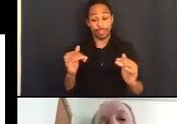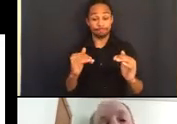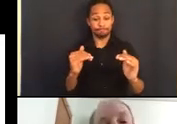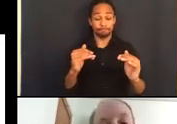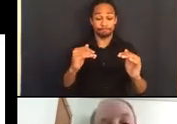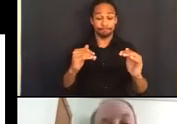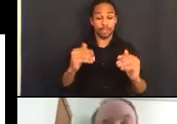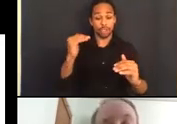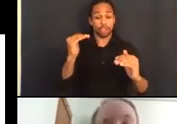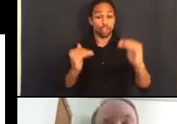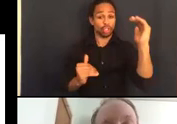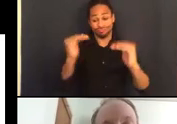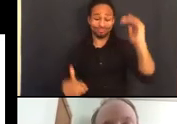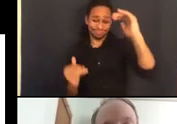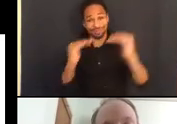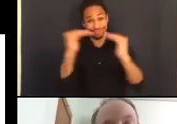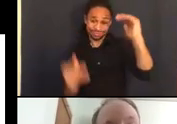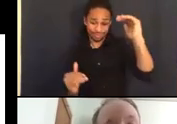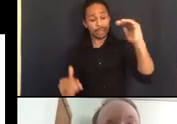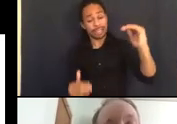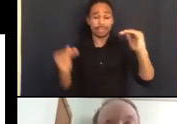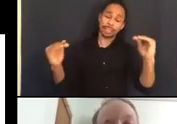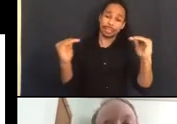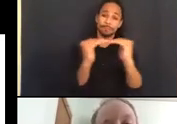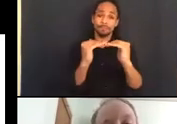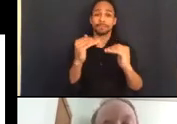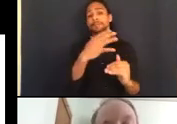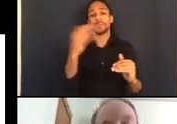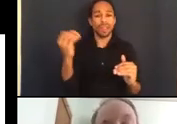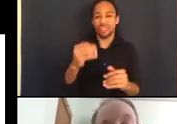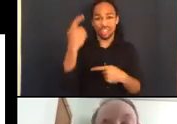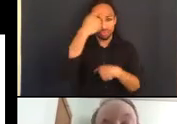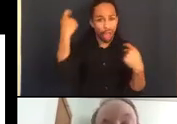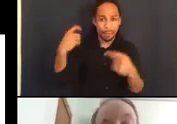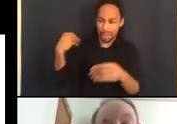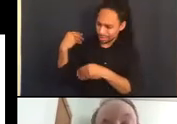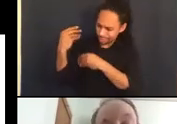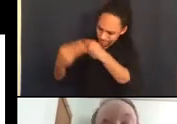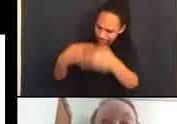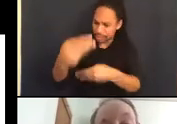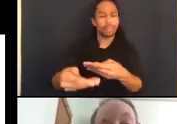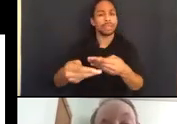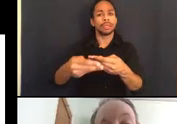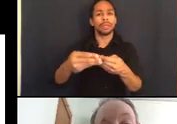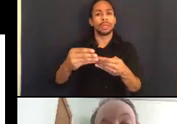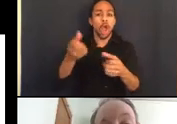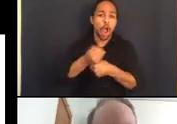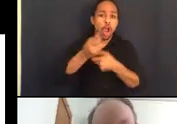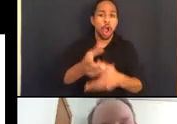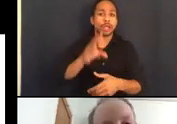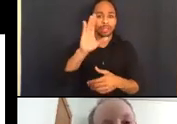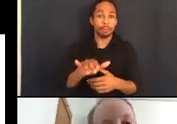racism, and the legacies of intergenerational trauma driven by colonialism